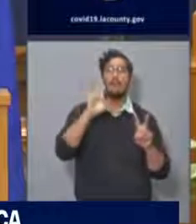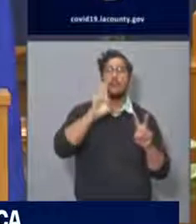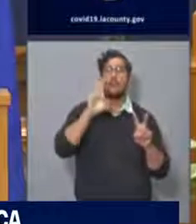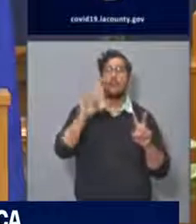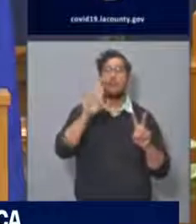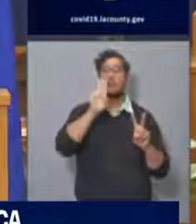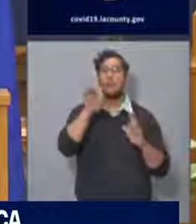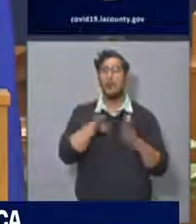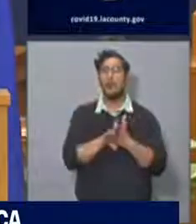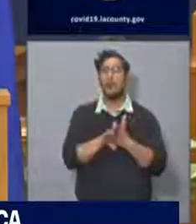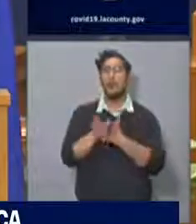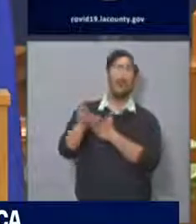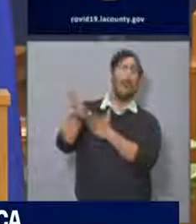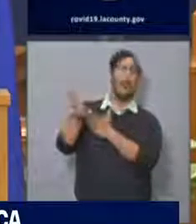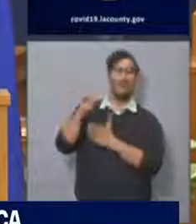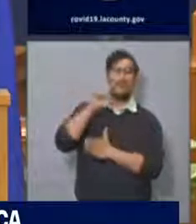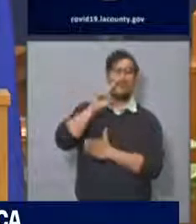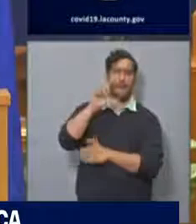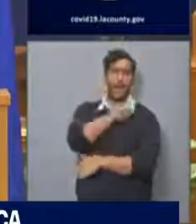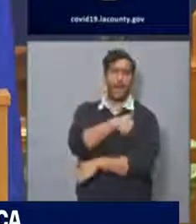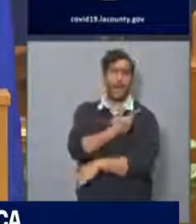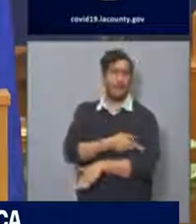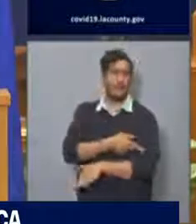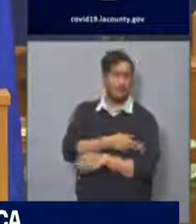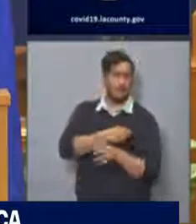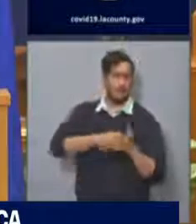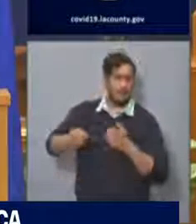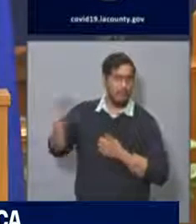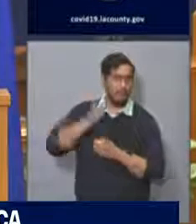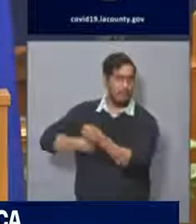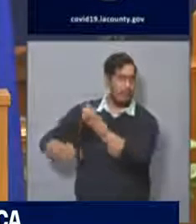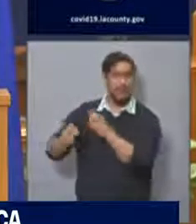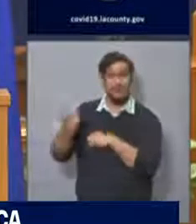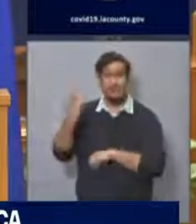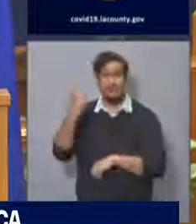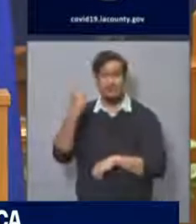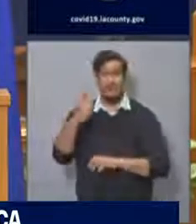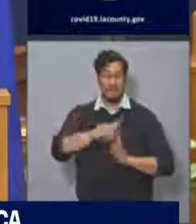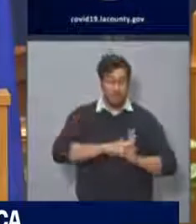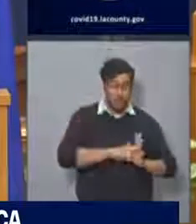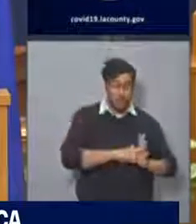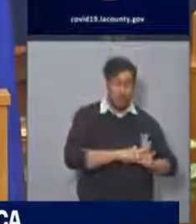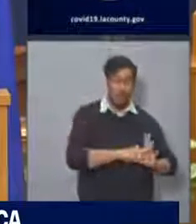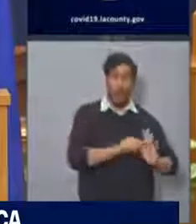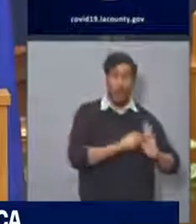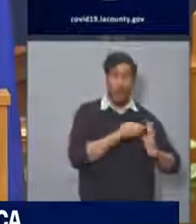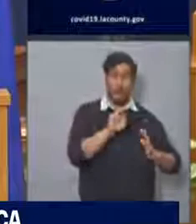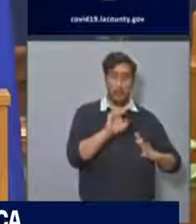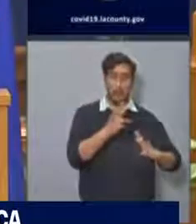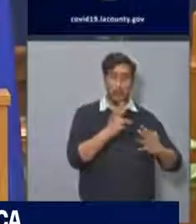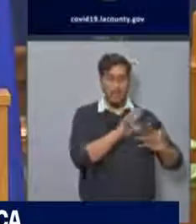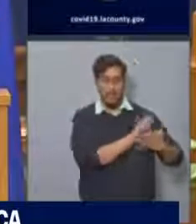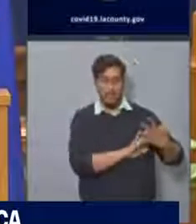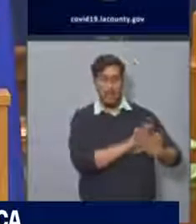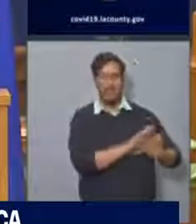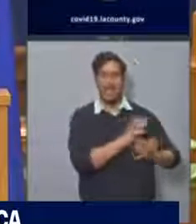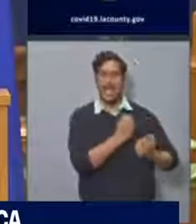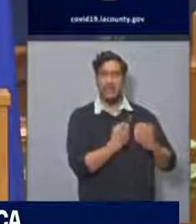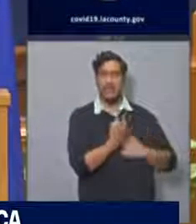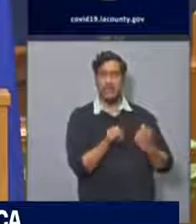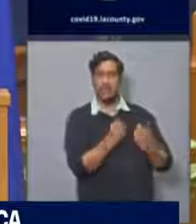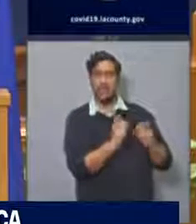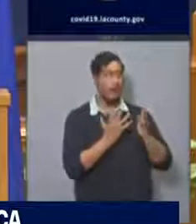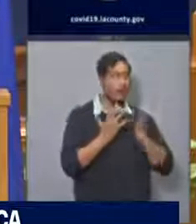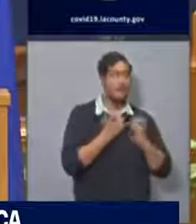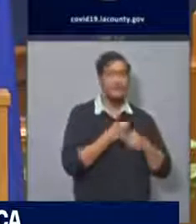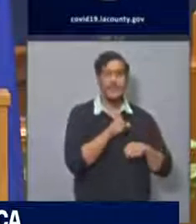increase in hospitalizations, and everybody at the very beginning was really doing all they could to make sure that we had enough